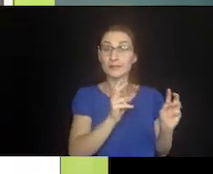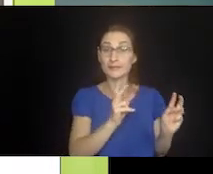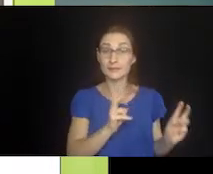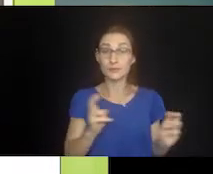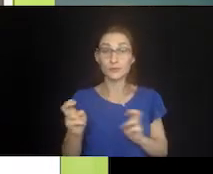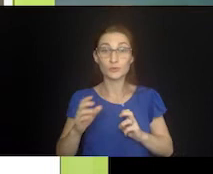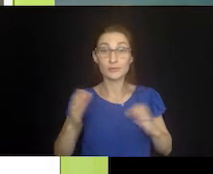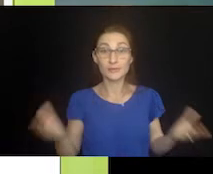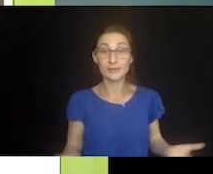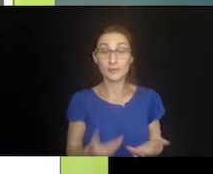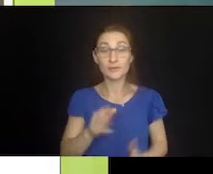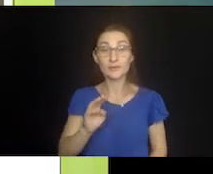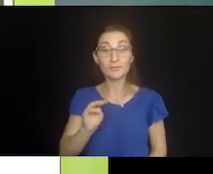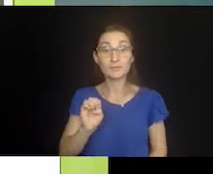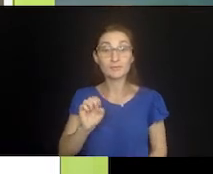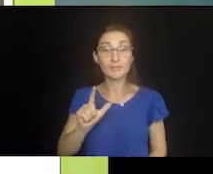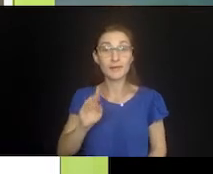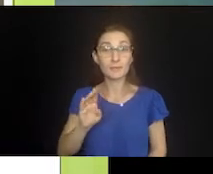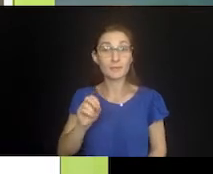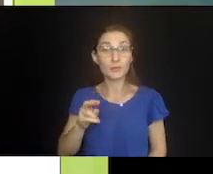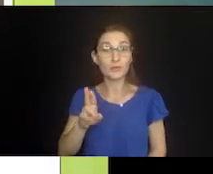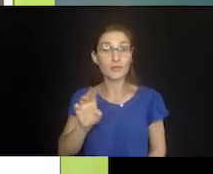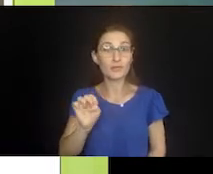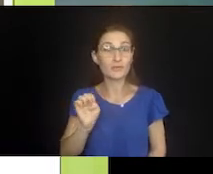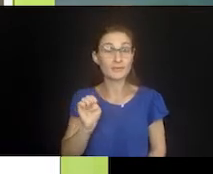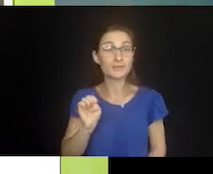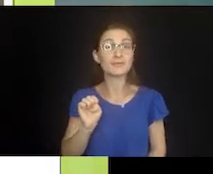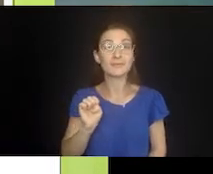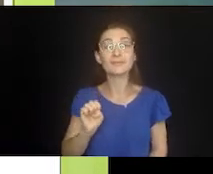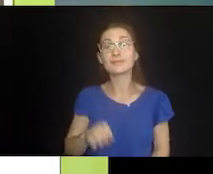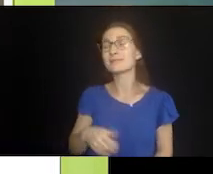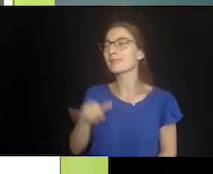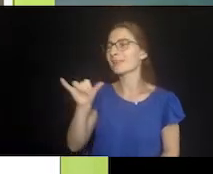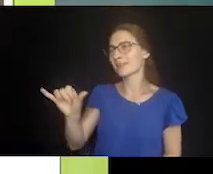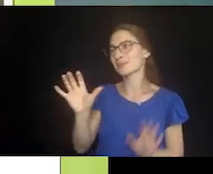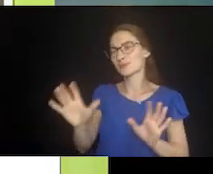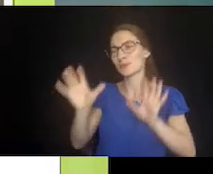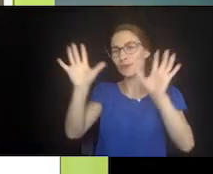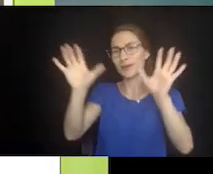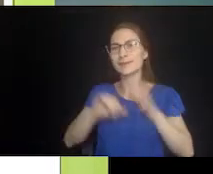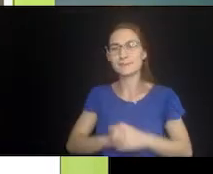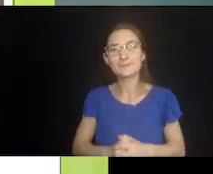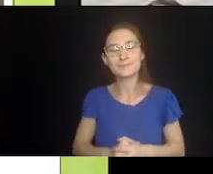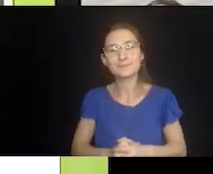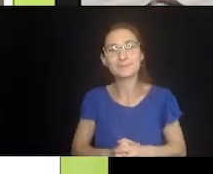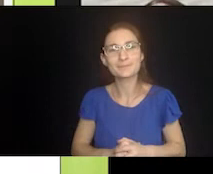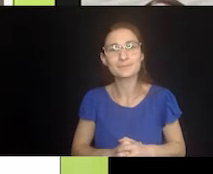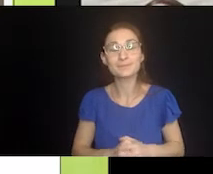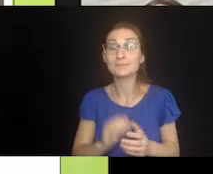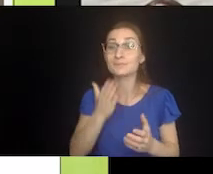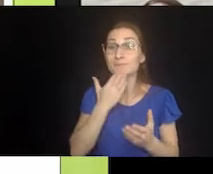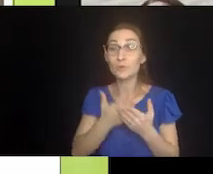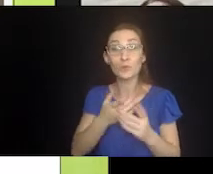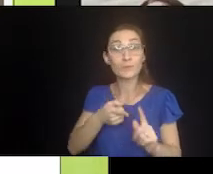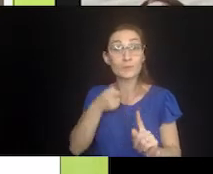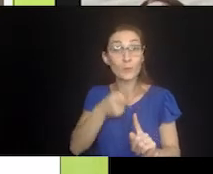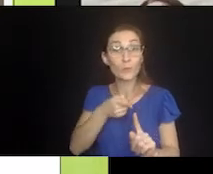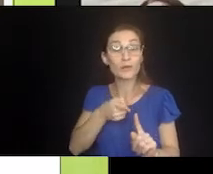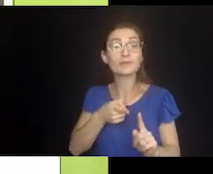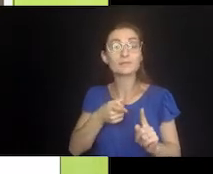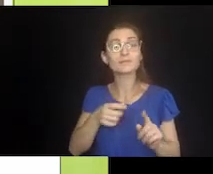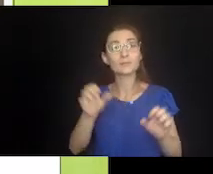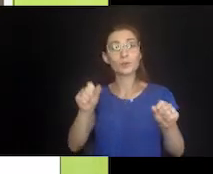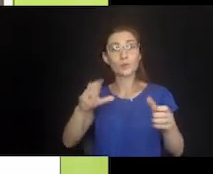what issues are, we have here in Melbourne. well, that's great. And that's another